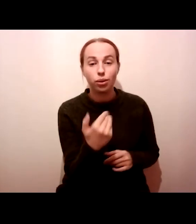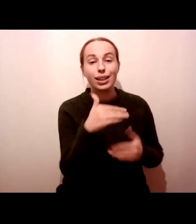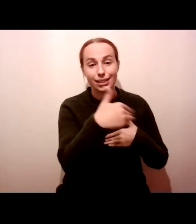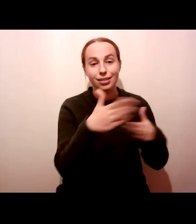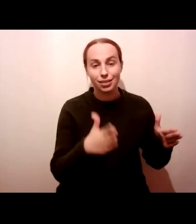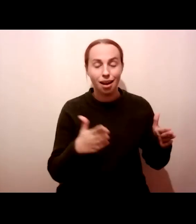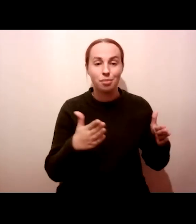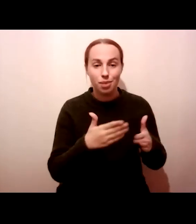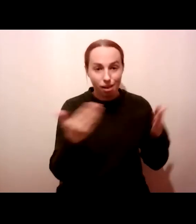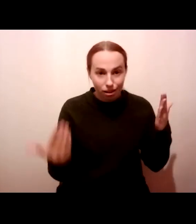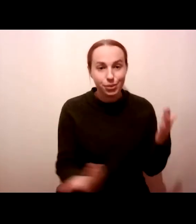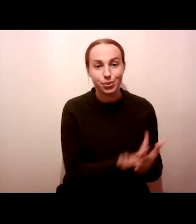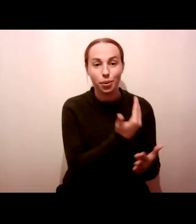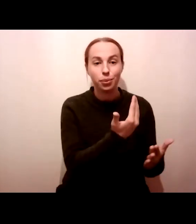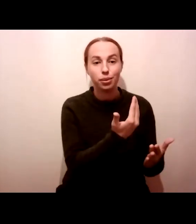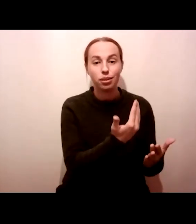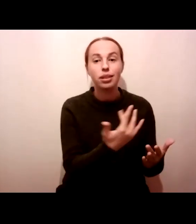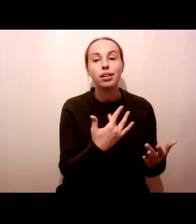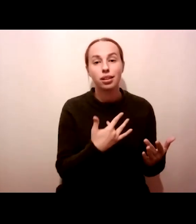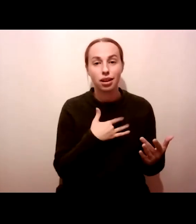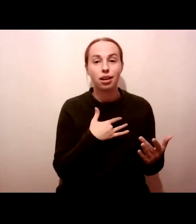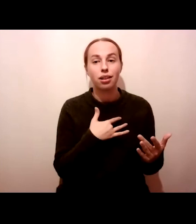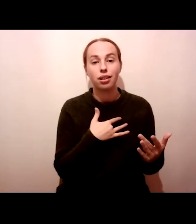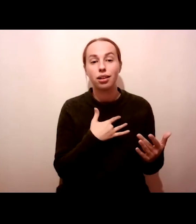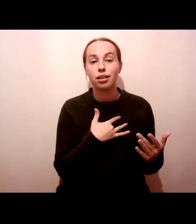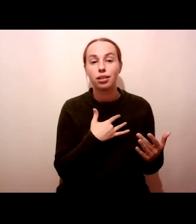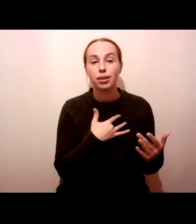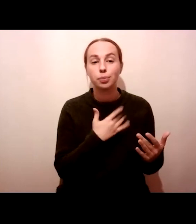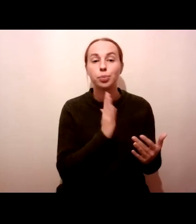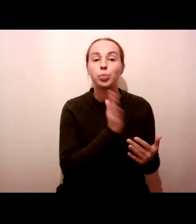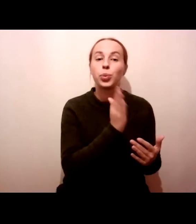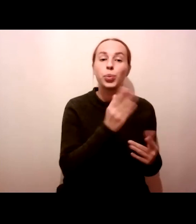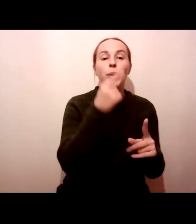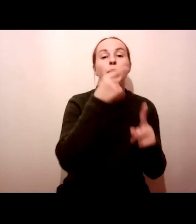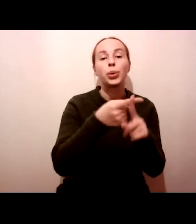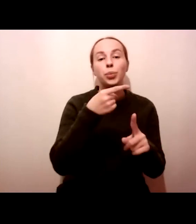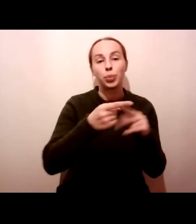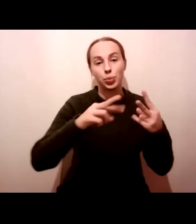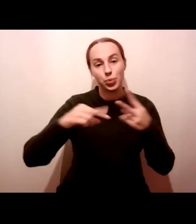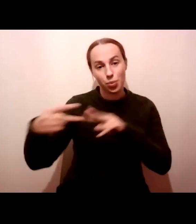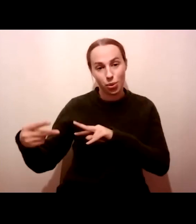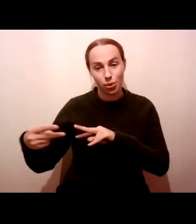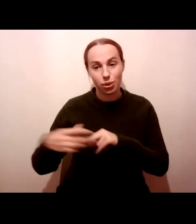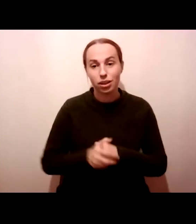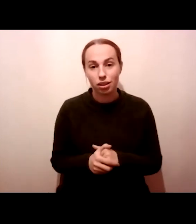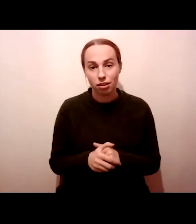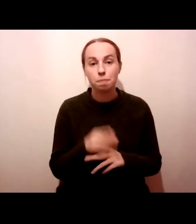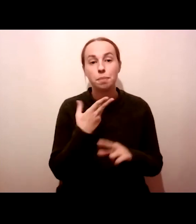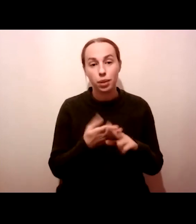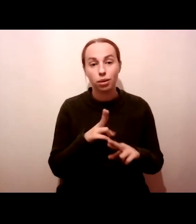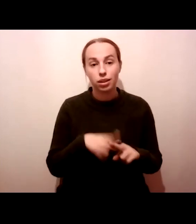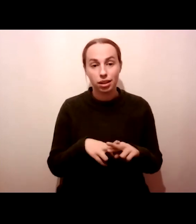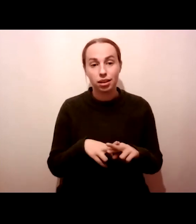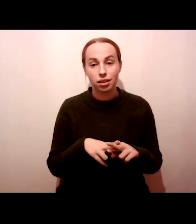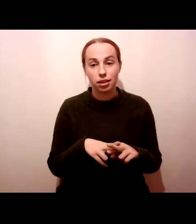I think that the Ministry of Education should really recharge the system, and maybe